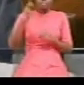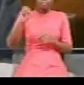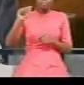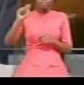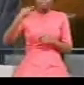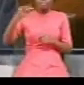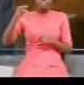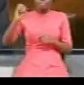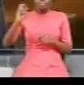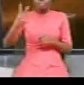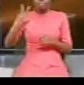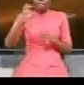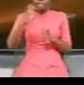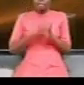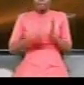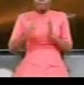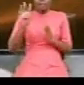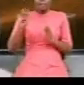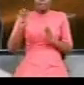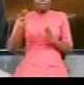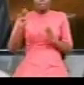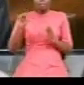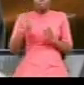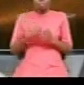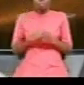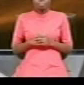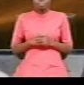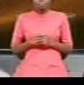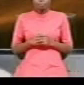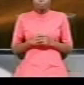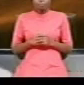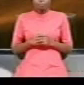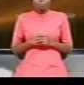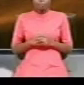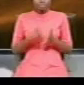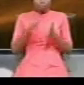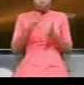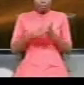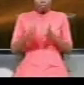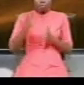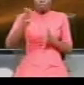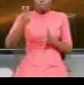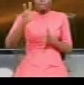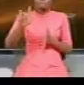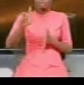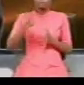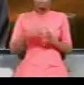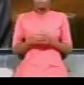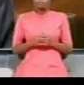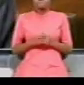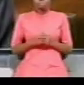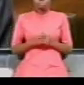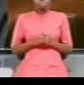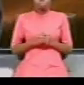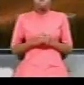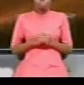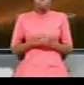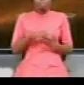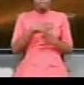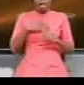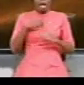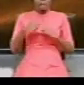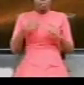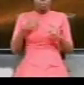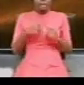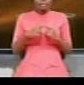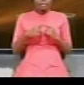chapter 14, in Matthew chapter 14, verse 23, and when